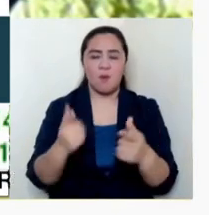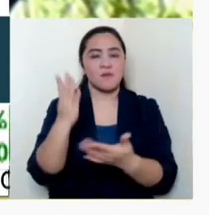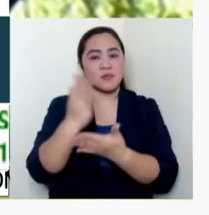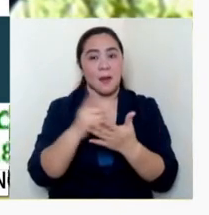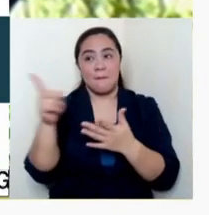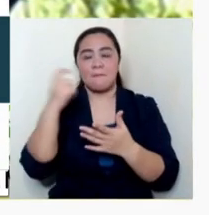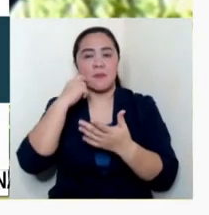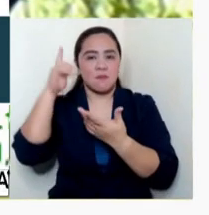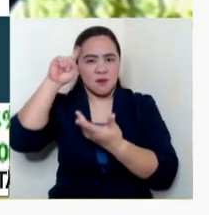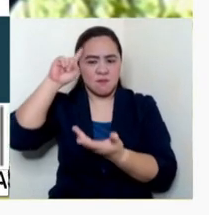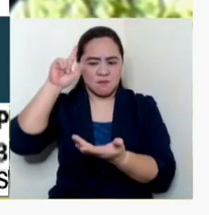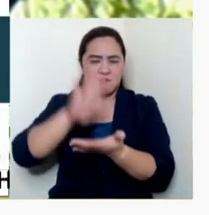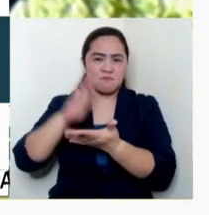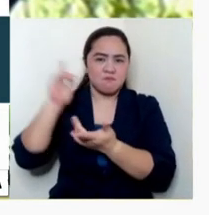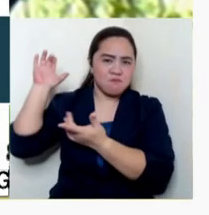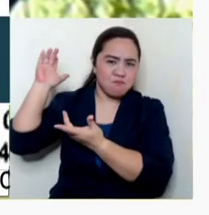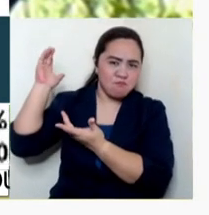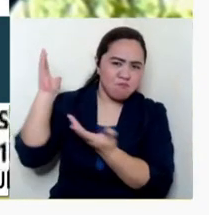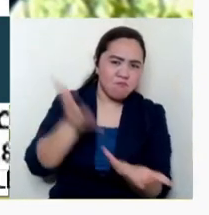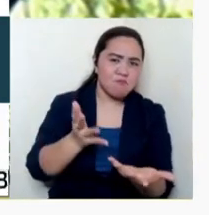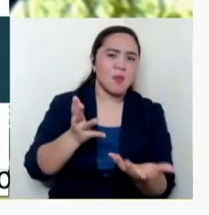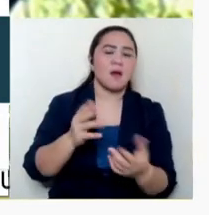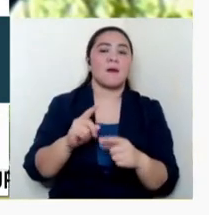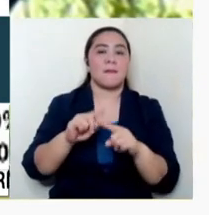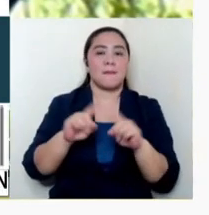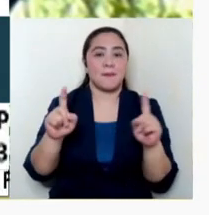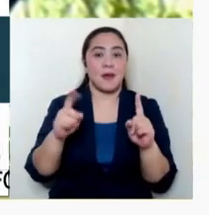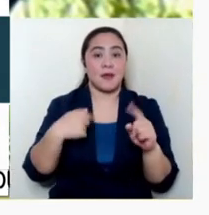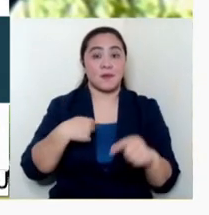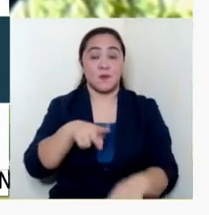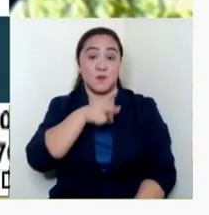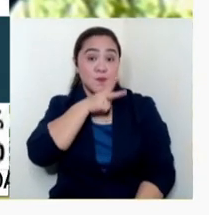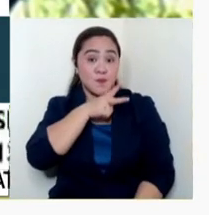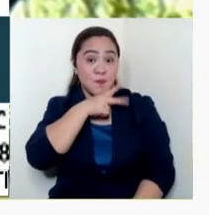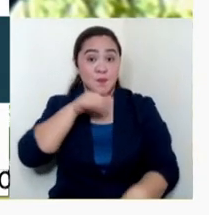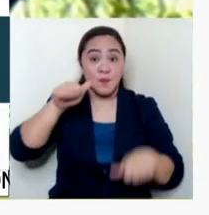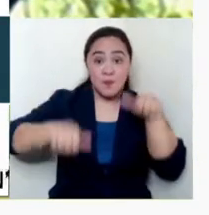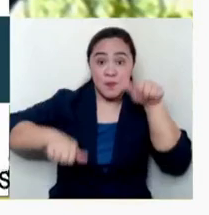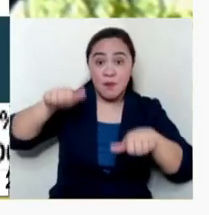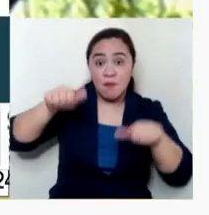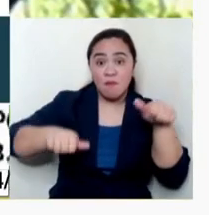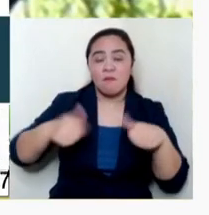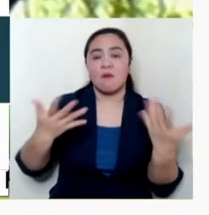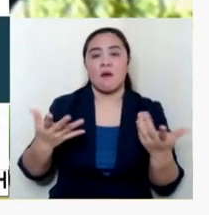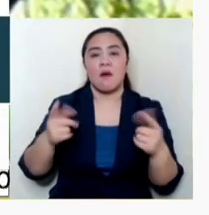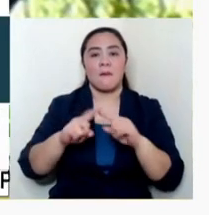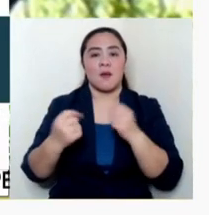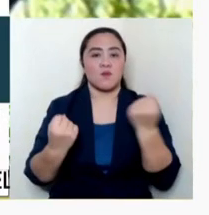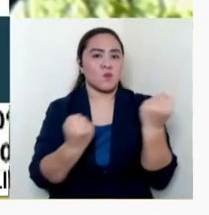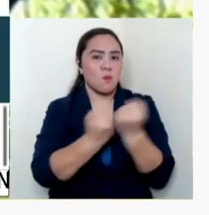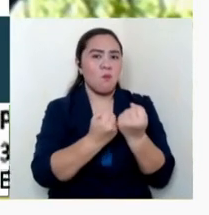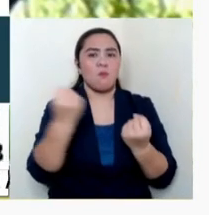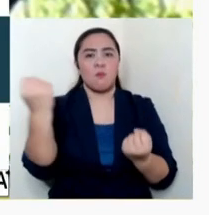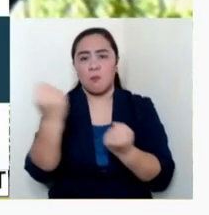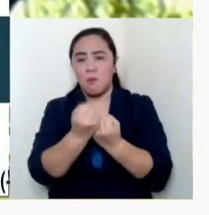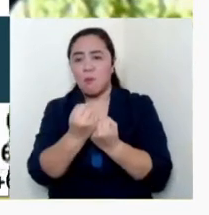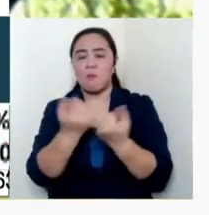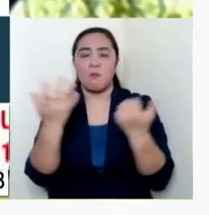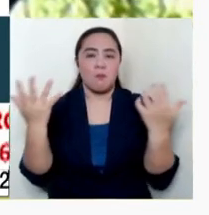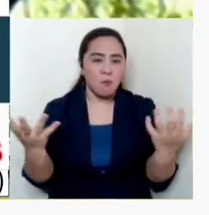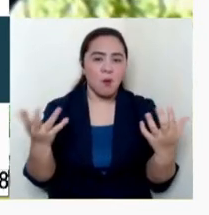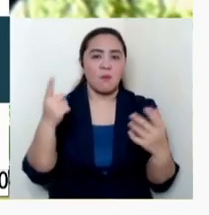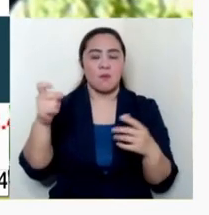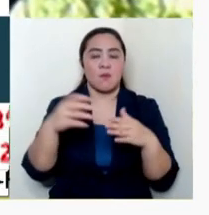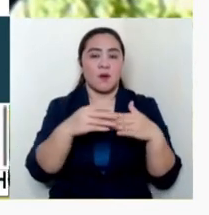own beliefs. But I have no reason to doubt that they supported both of us, or majority at least, and the